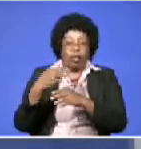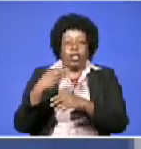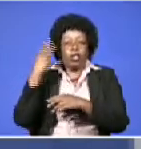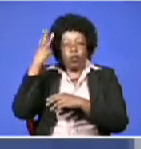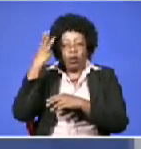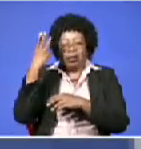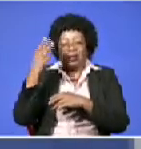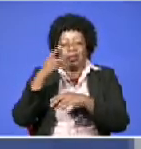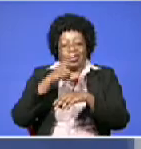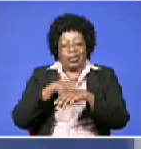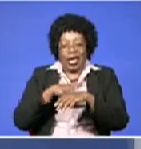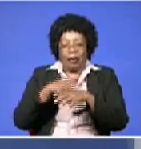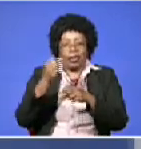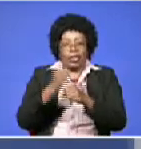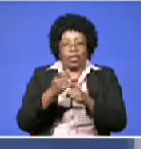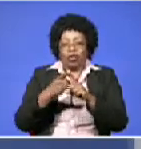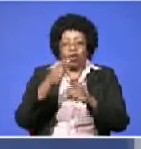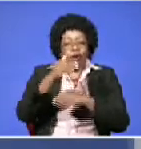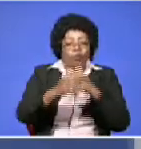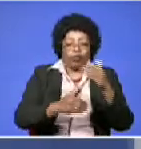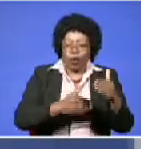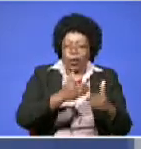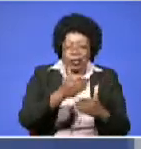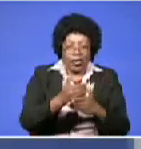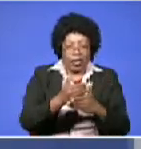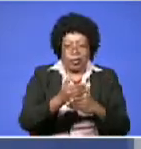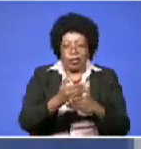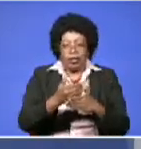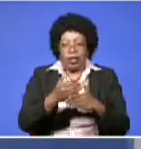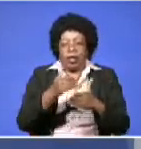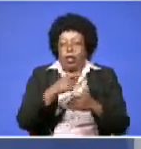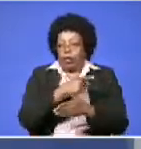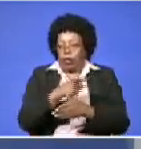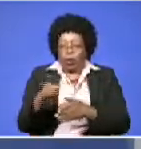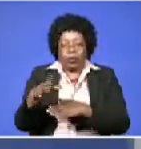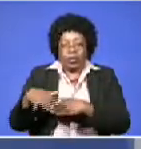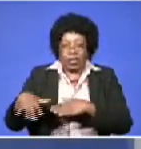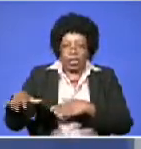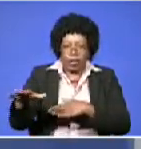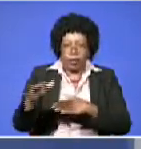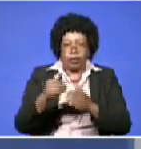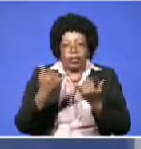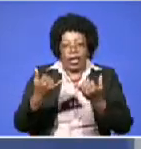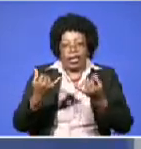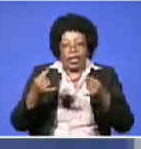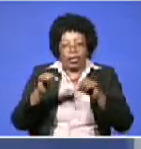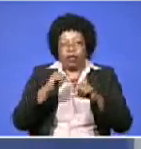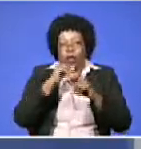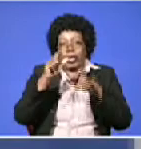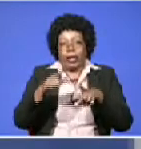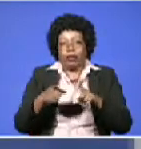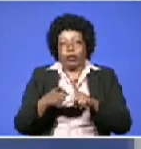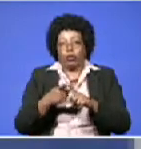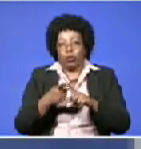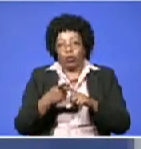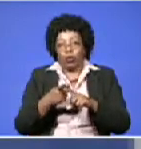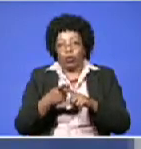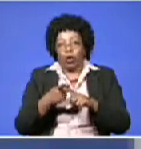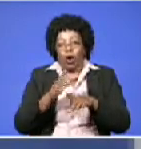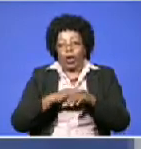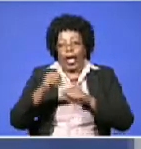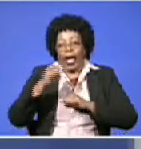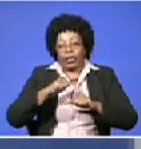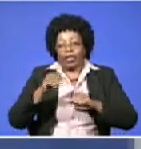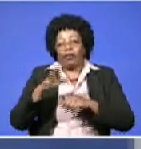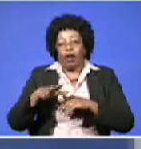wonder about the time it takes to process those scenes? Due to the nature of these incidents, we were not able to appear on an active